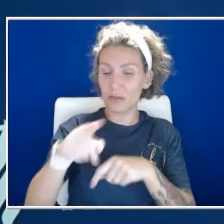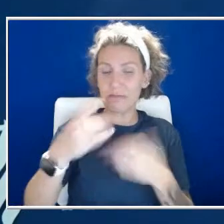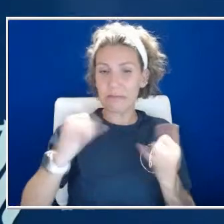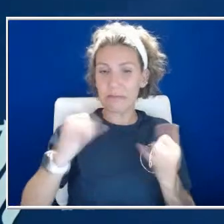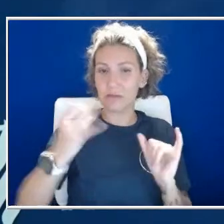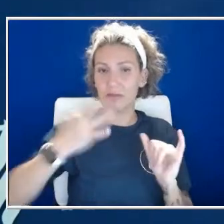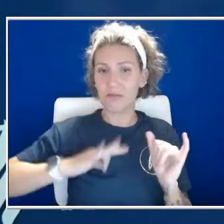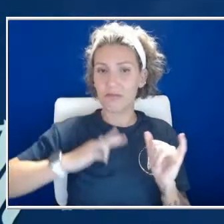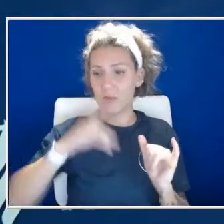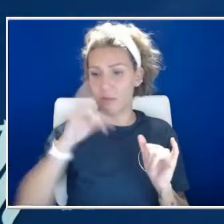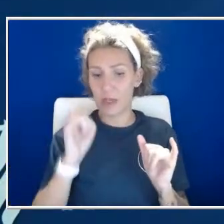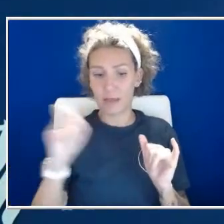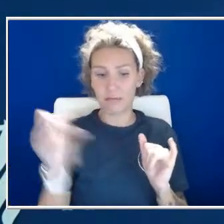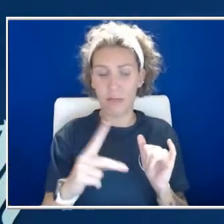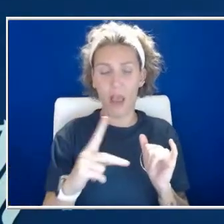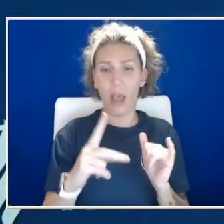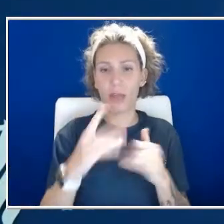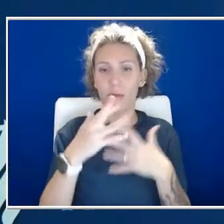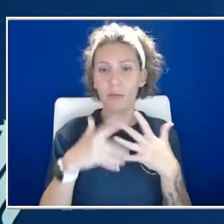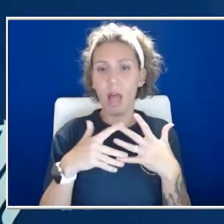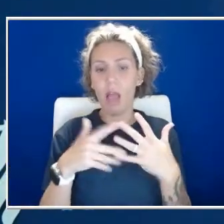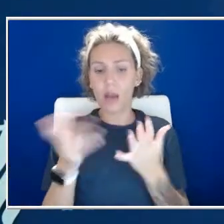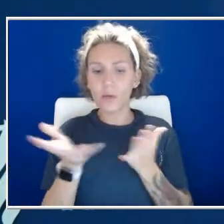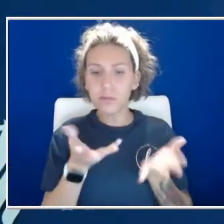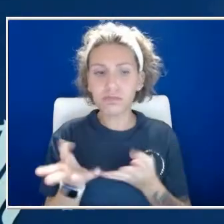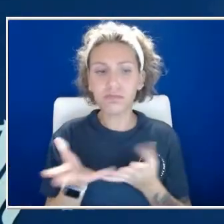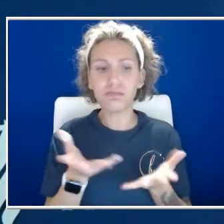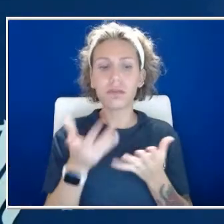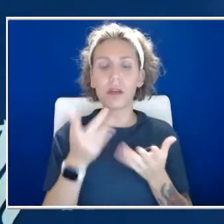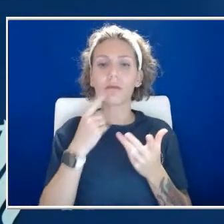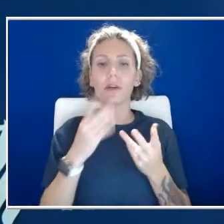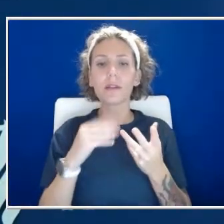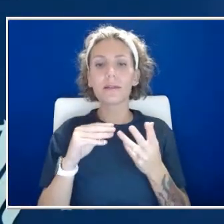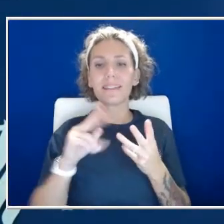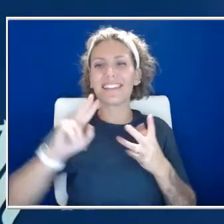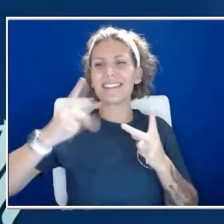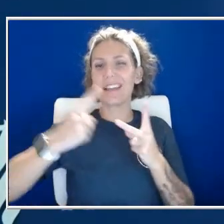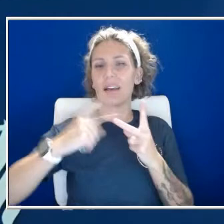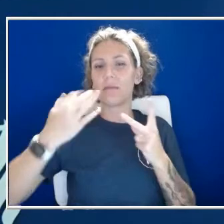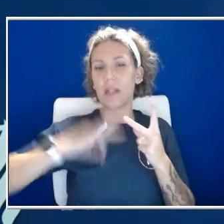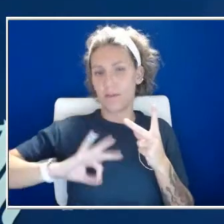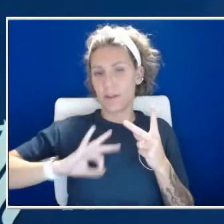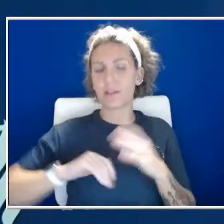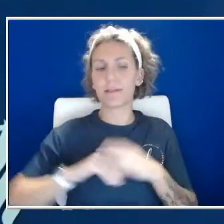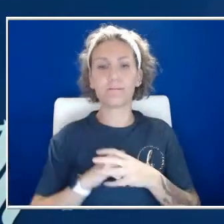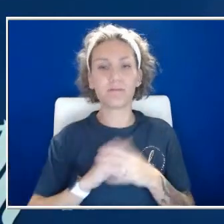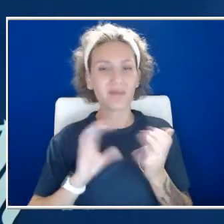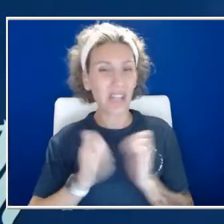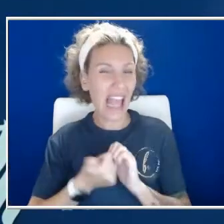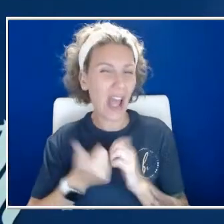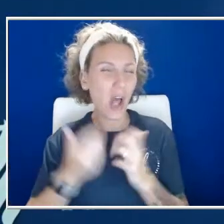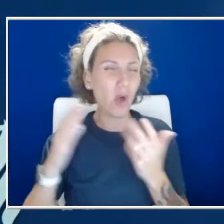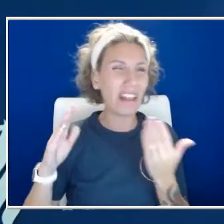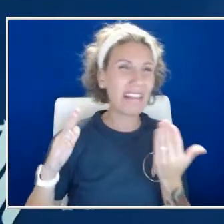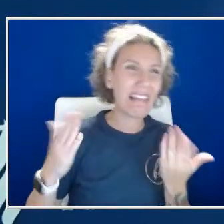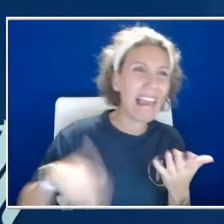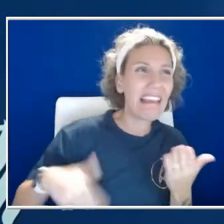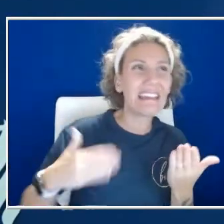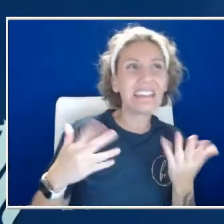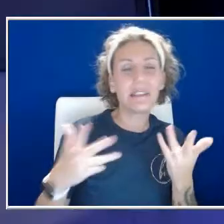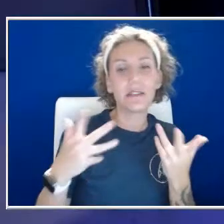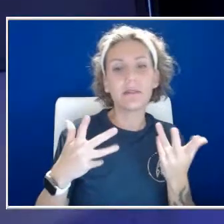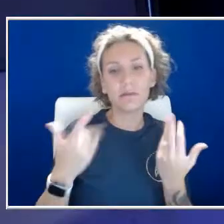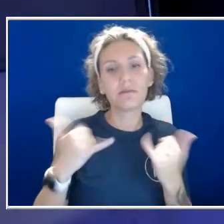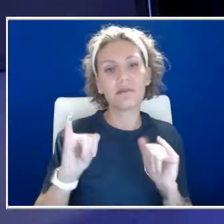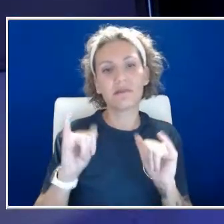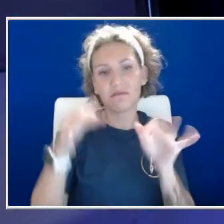flow has secondary benefits. So how late is too late? It's still being determined. Well, it is case